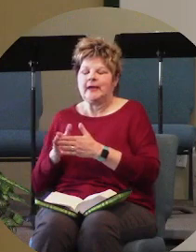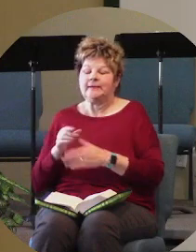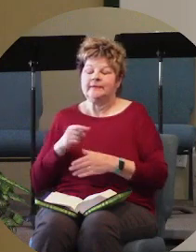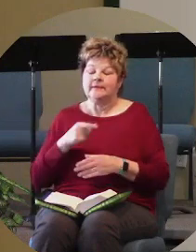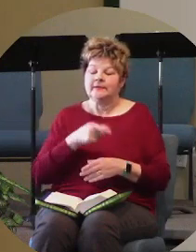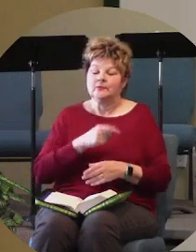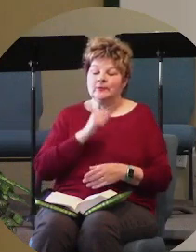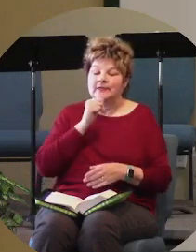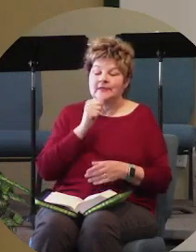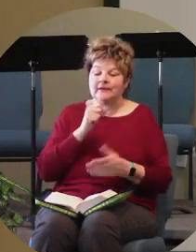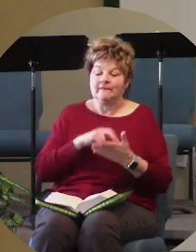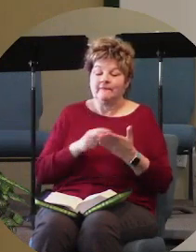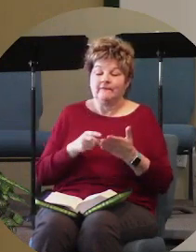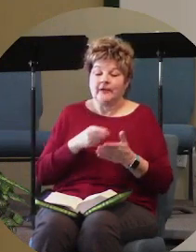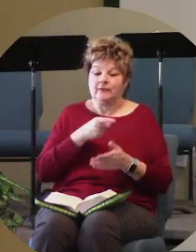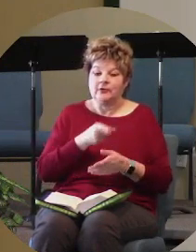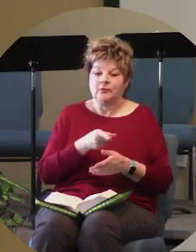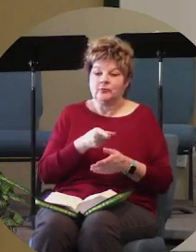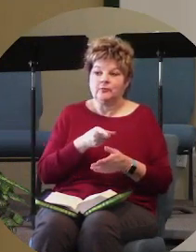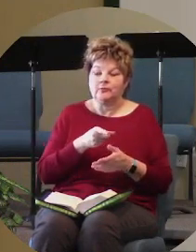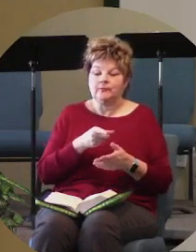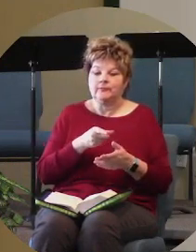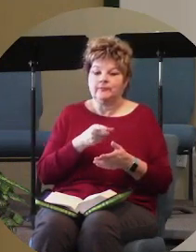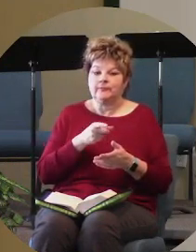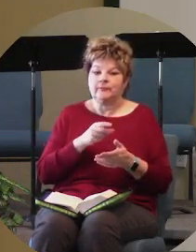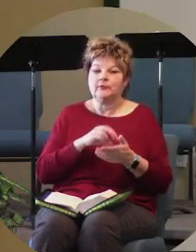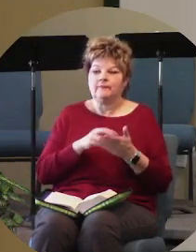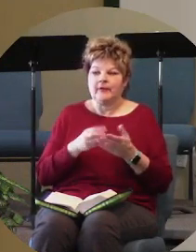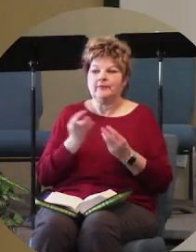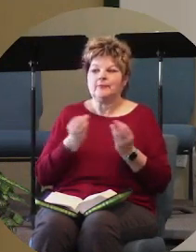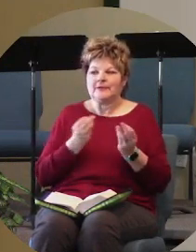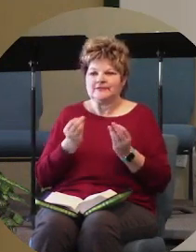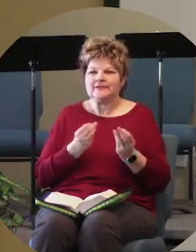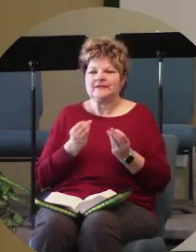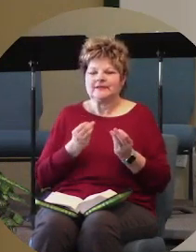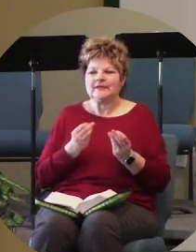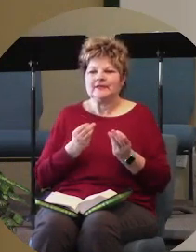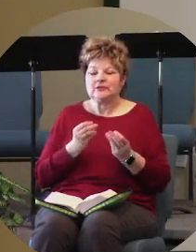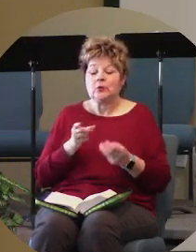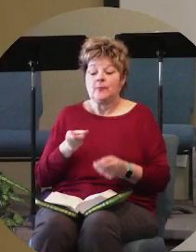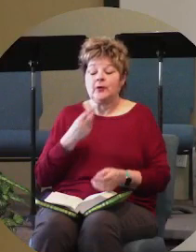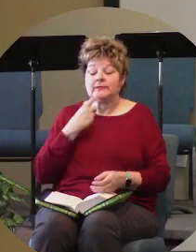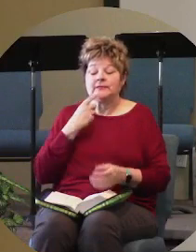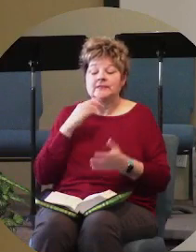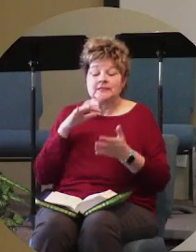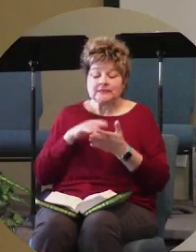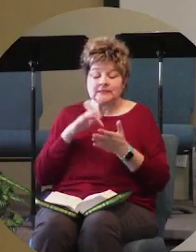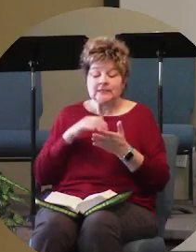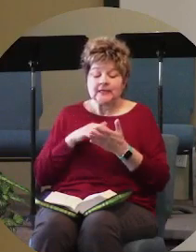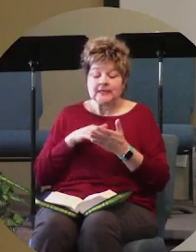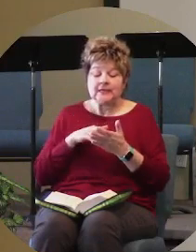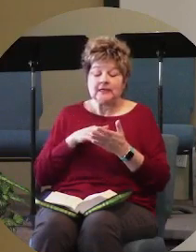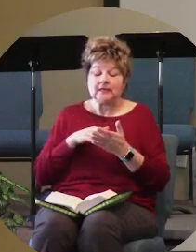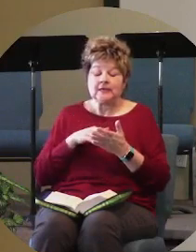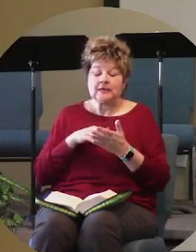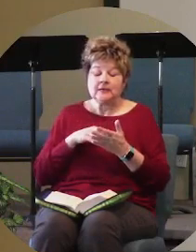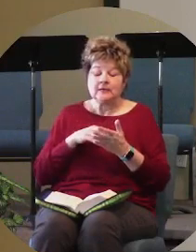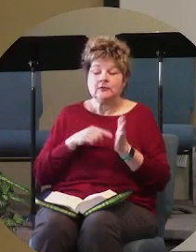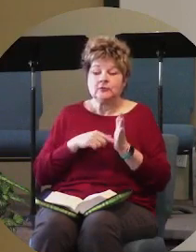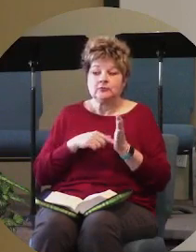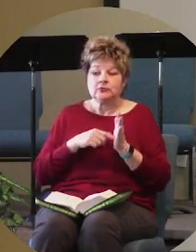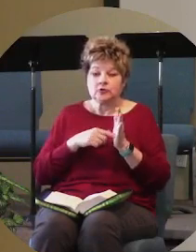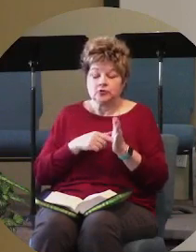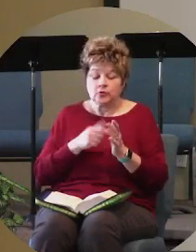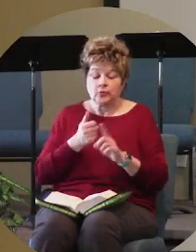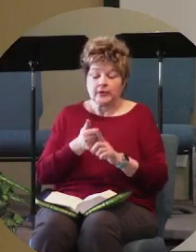you. You failed the mission. So Paul says, study to show thyself approved unto God.